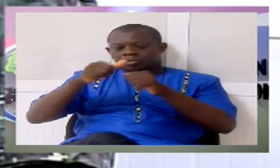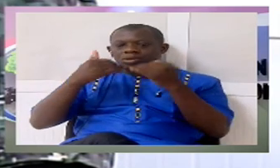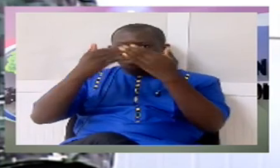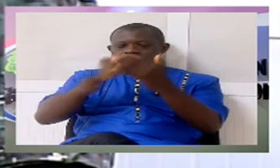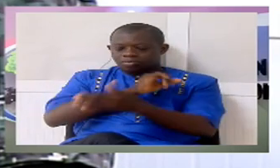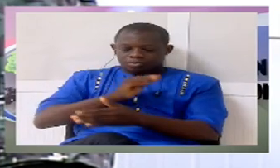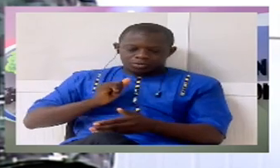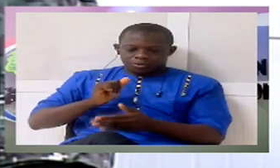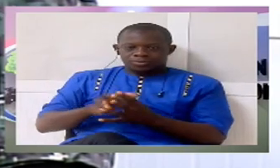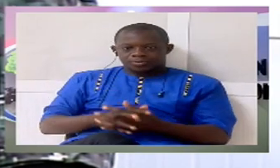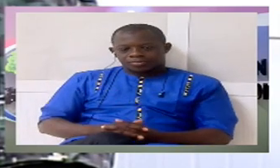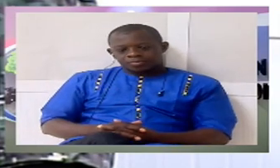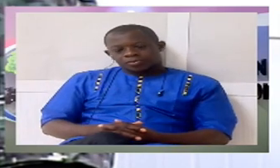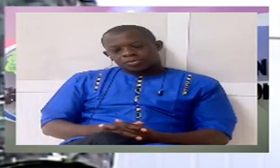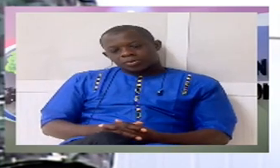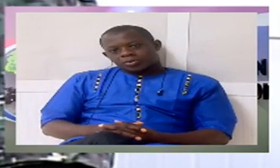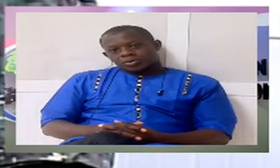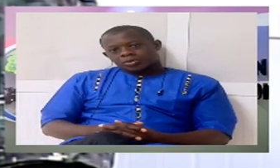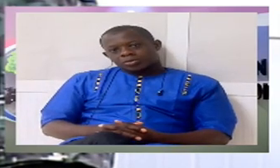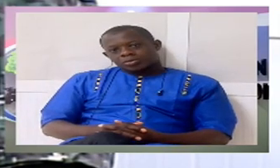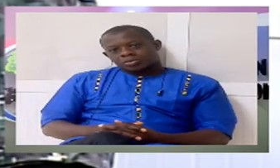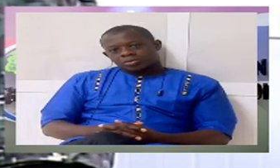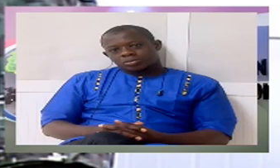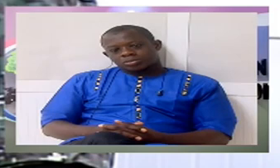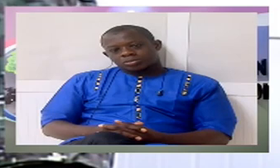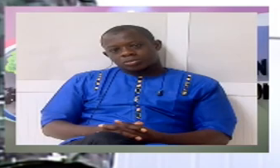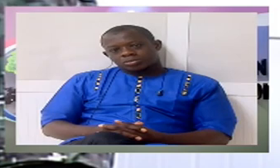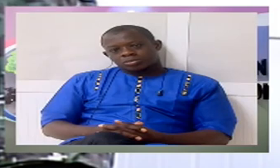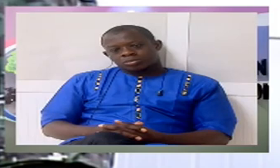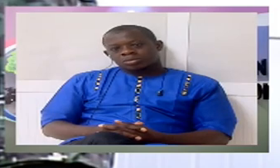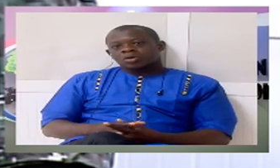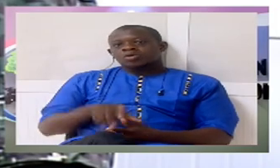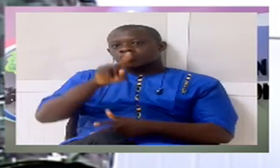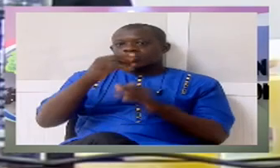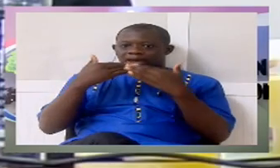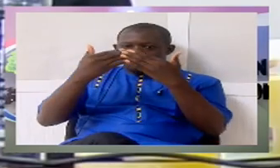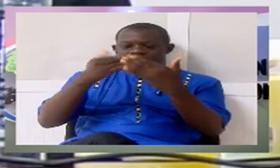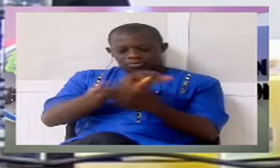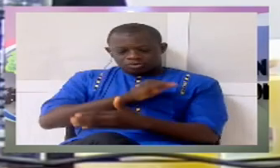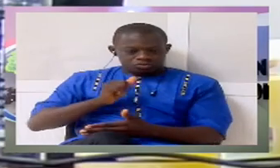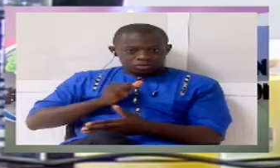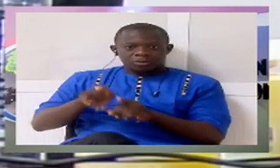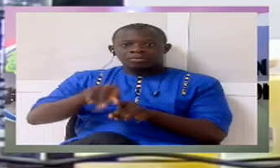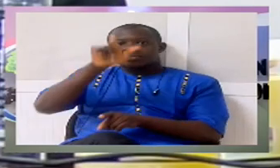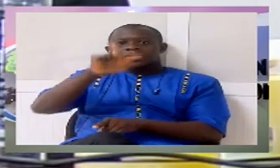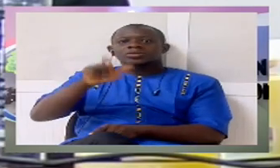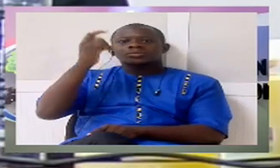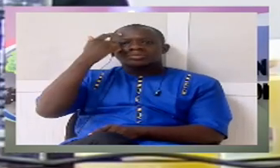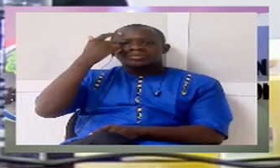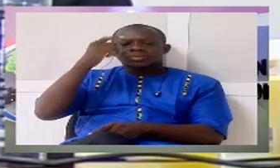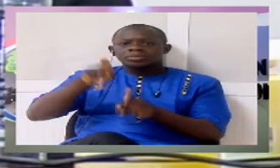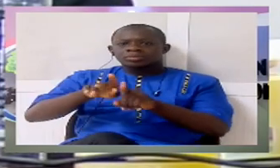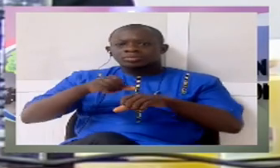tollu ci Atlas bi ci wati Bijulo. Legi wax ñu nak lana xew. You told us that the outrider and the police